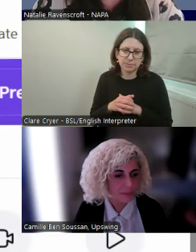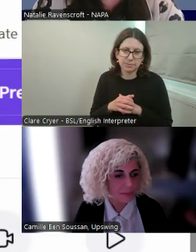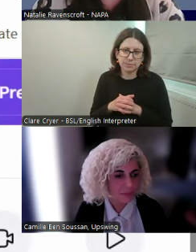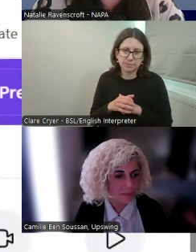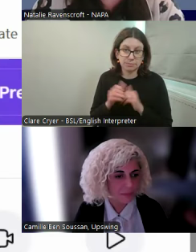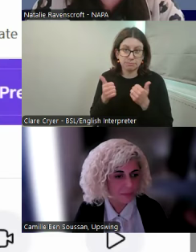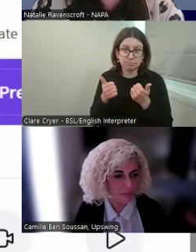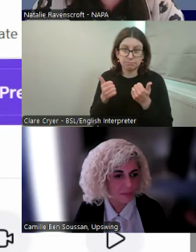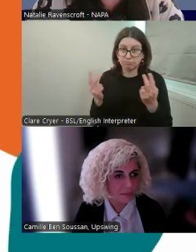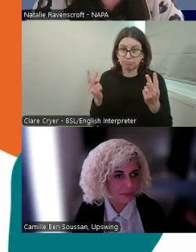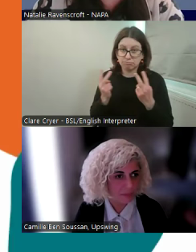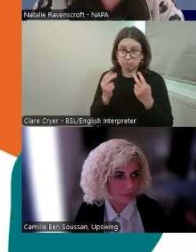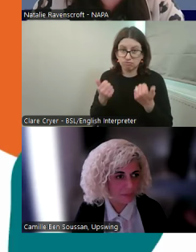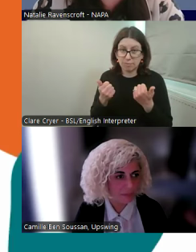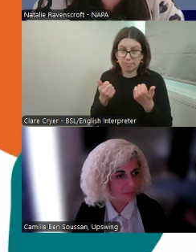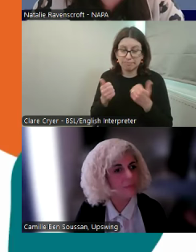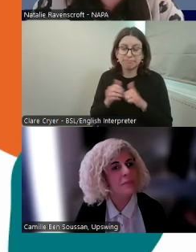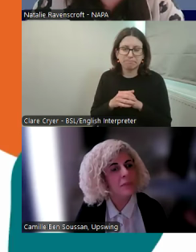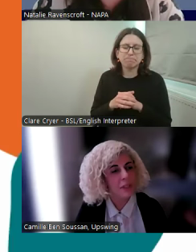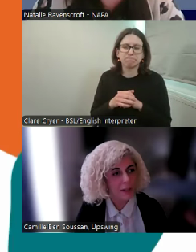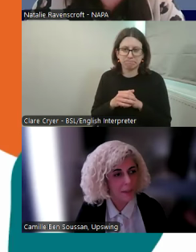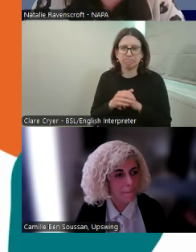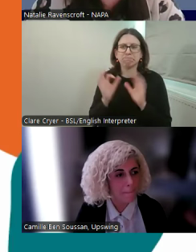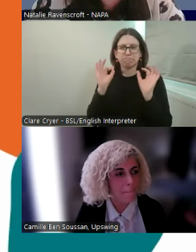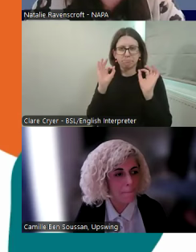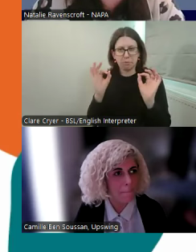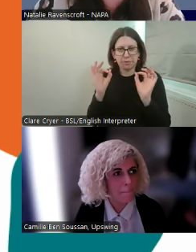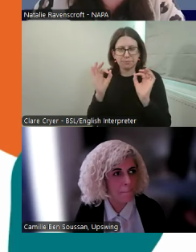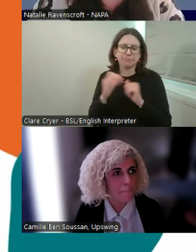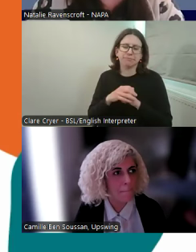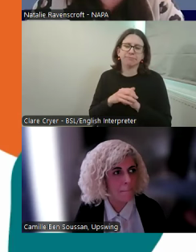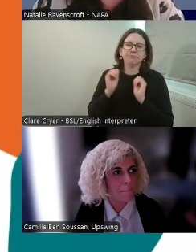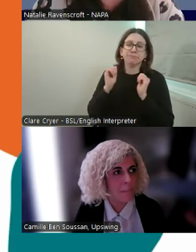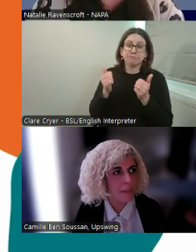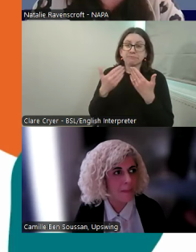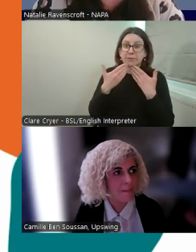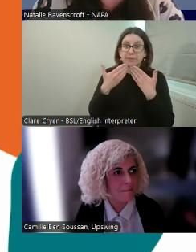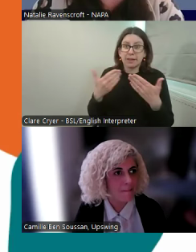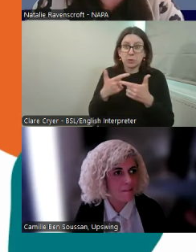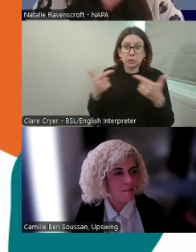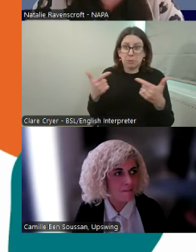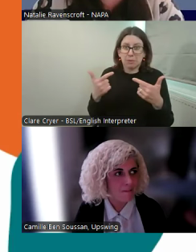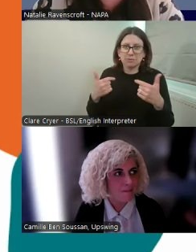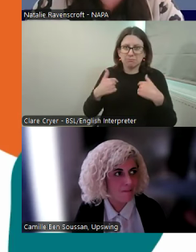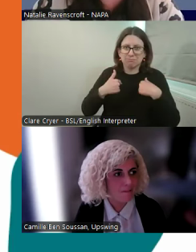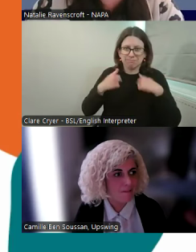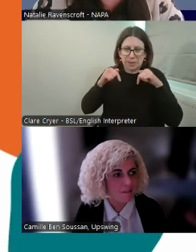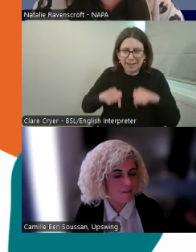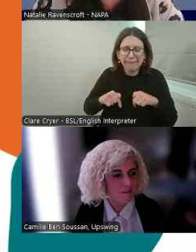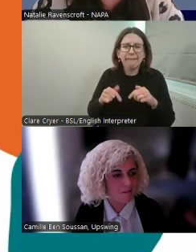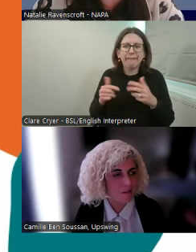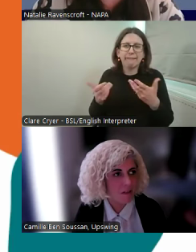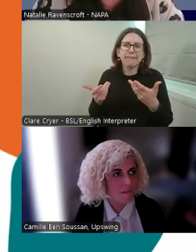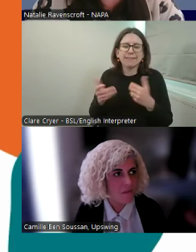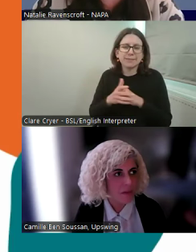How's that looking for everyone? Is that good? Perfect. Brilliant. Thank you so much for having me today to be part of